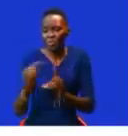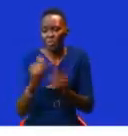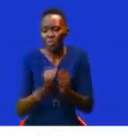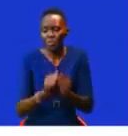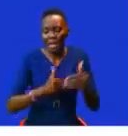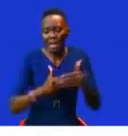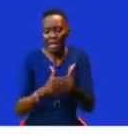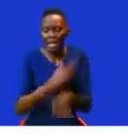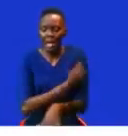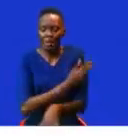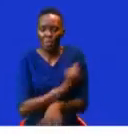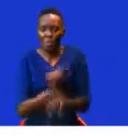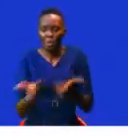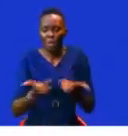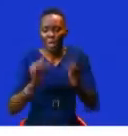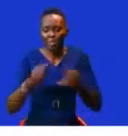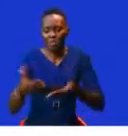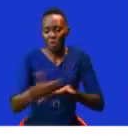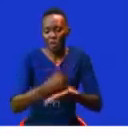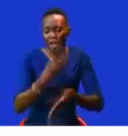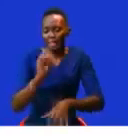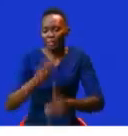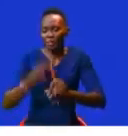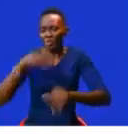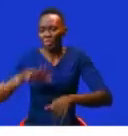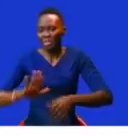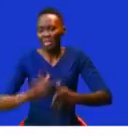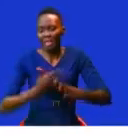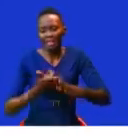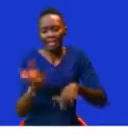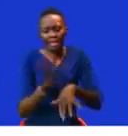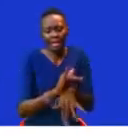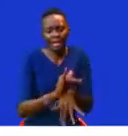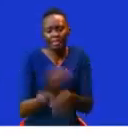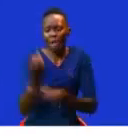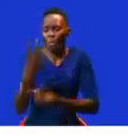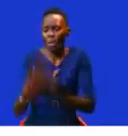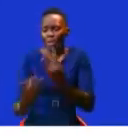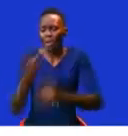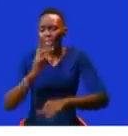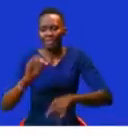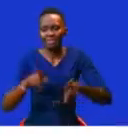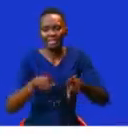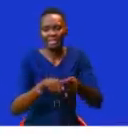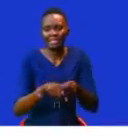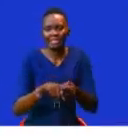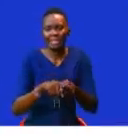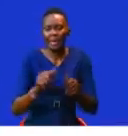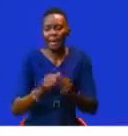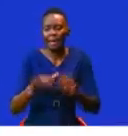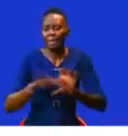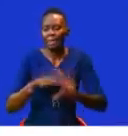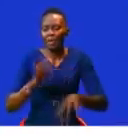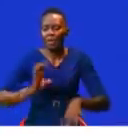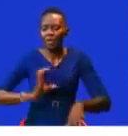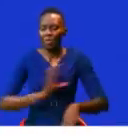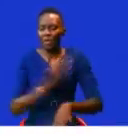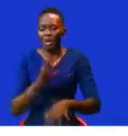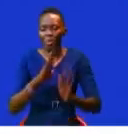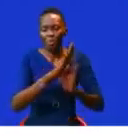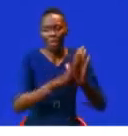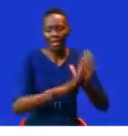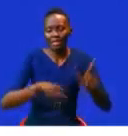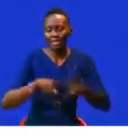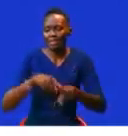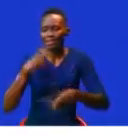collection points. We collect the nearby health facilities, then we kill the micro or burning. Toka kore, jakanyo no markati magoro baje county ma Migori msikoli nsagai.